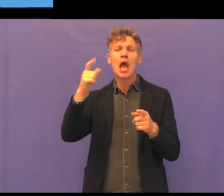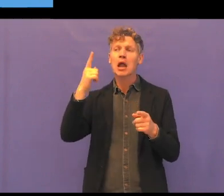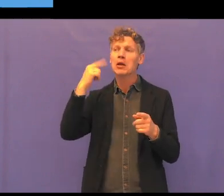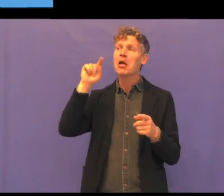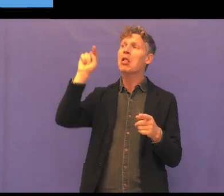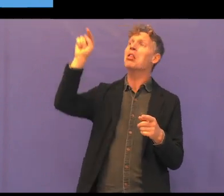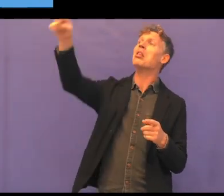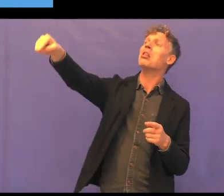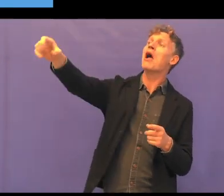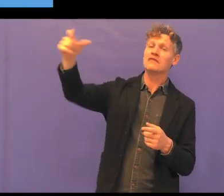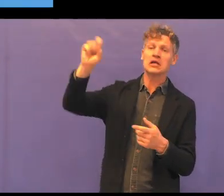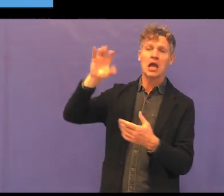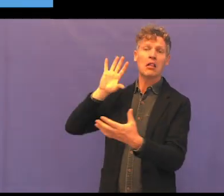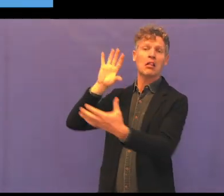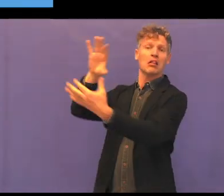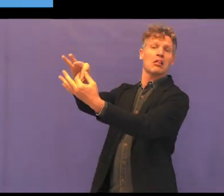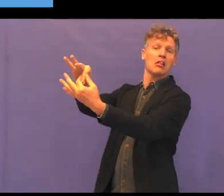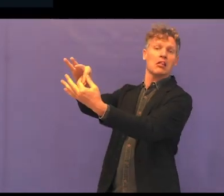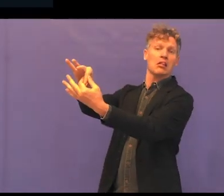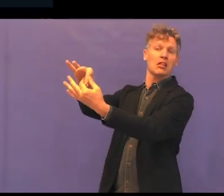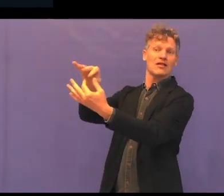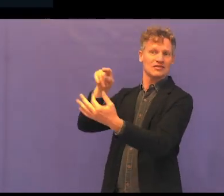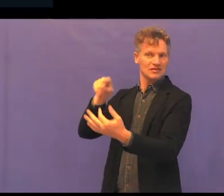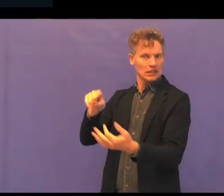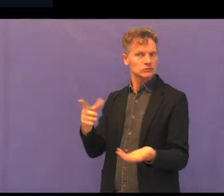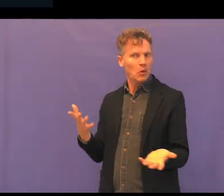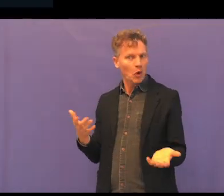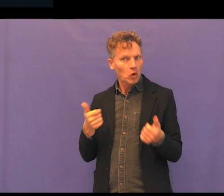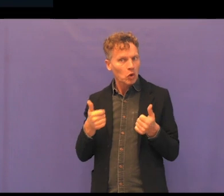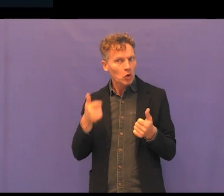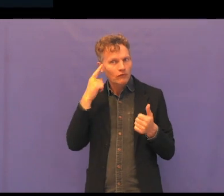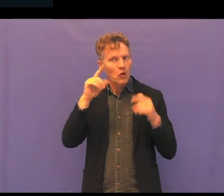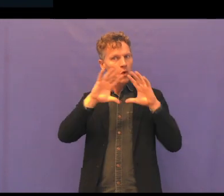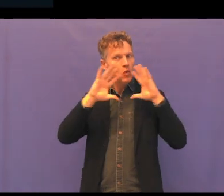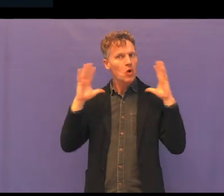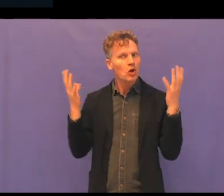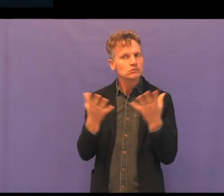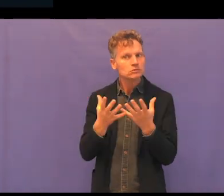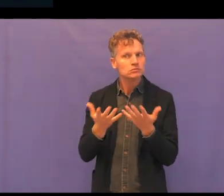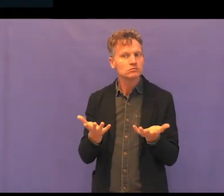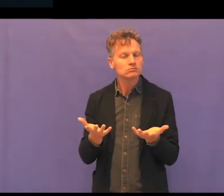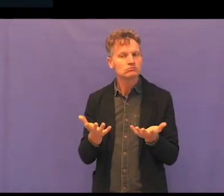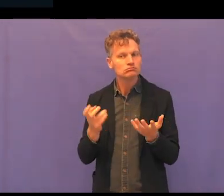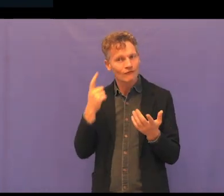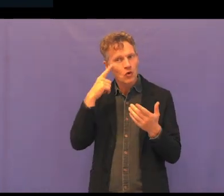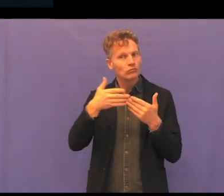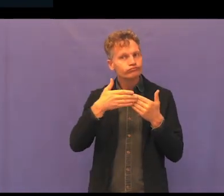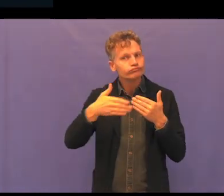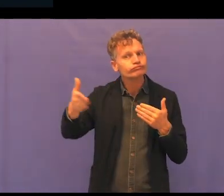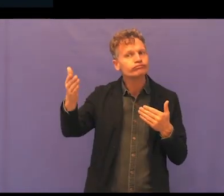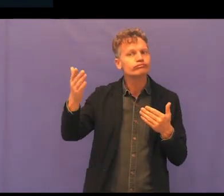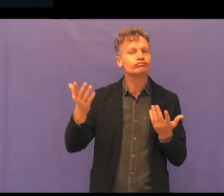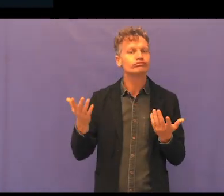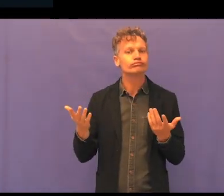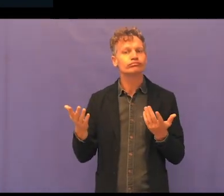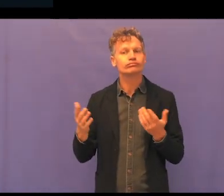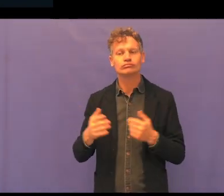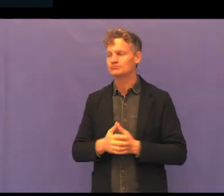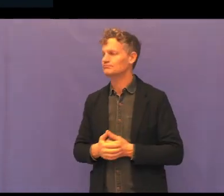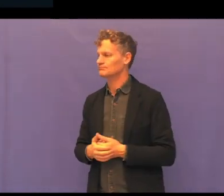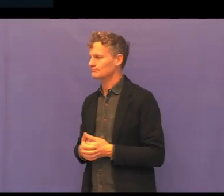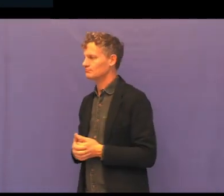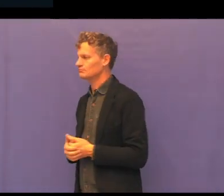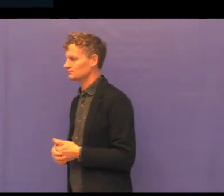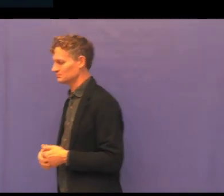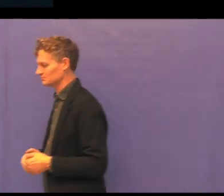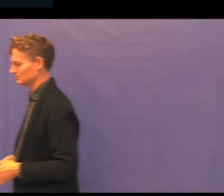the period ahead. And it's in this period ahead that I want to come back to